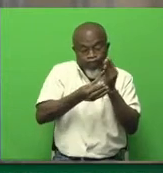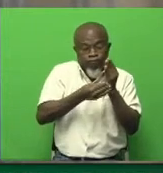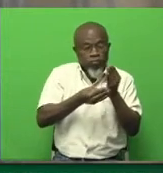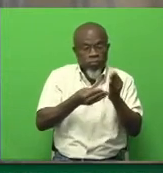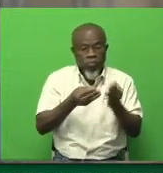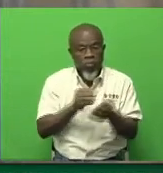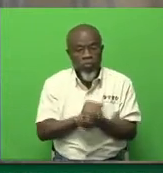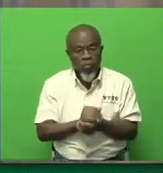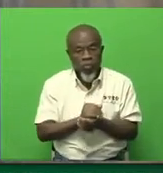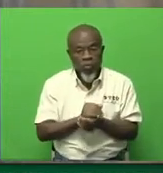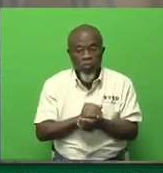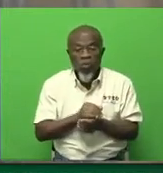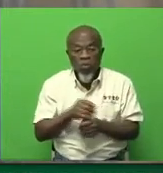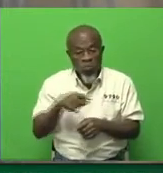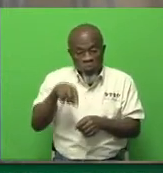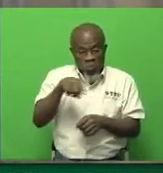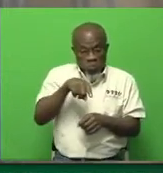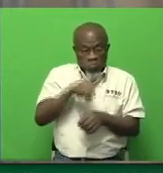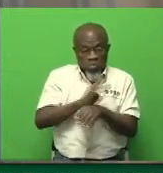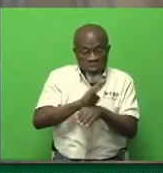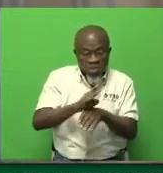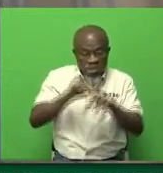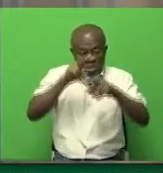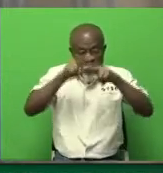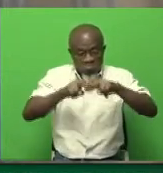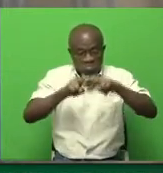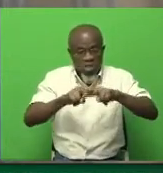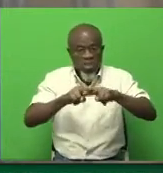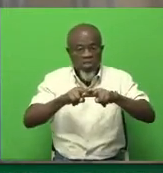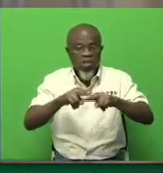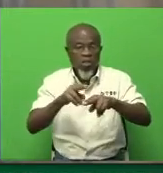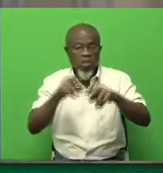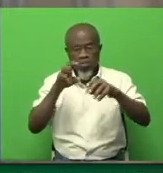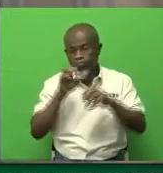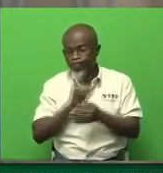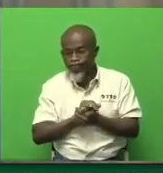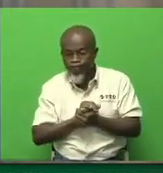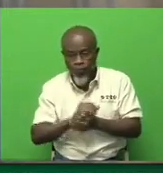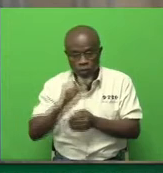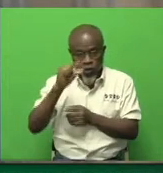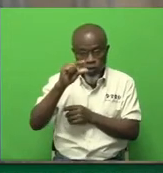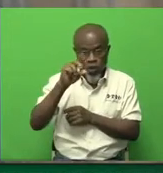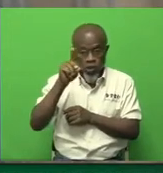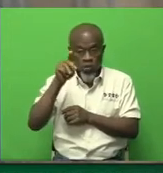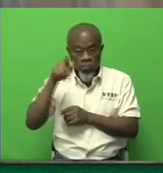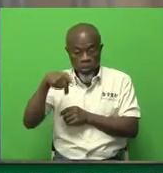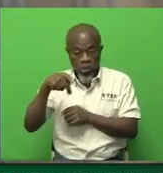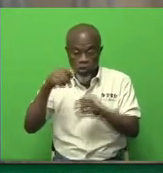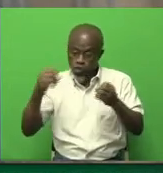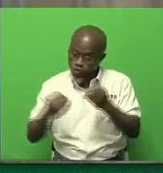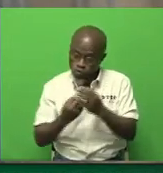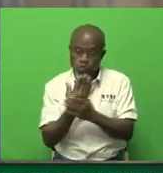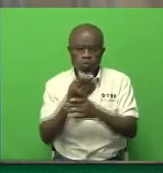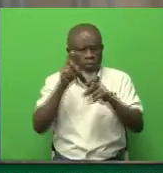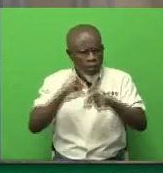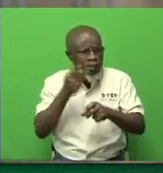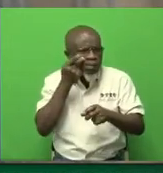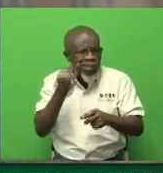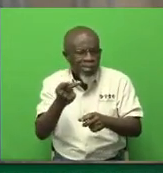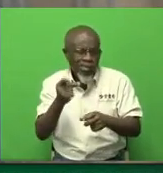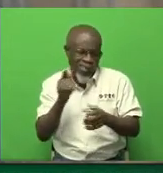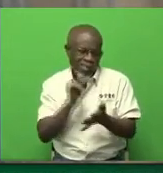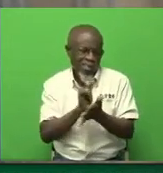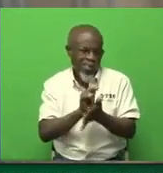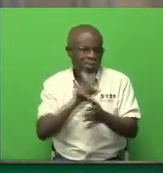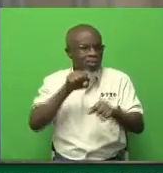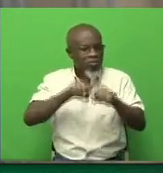I say back of the envelope indicator of economic prosperity in a market when conducting their due diligence